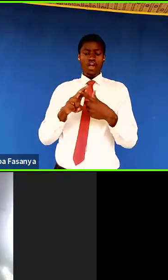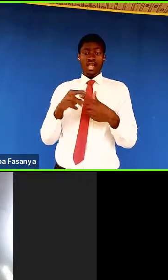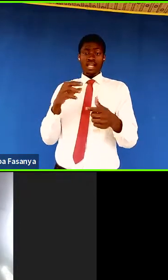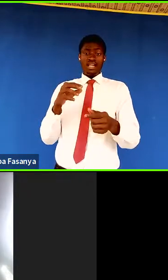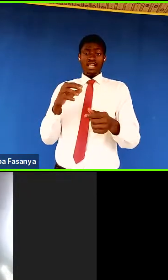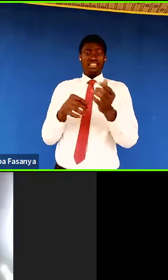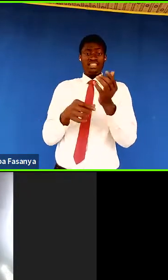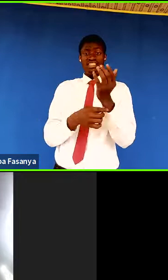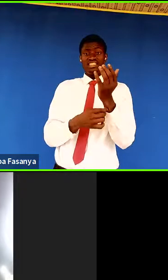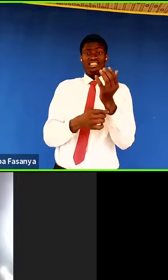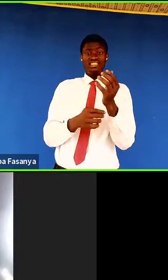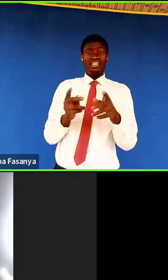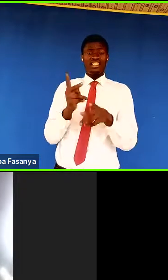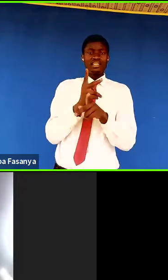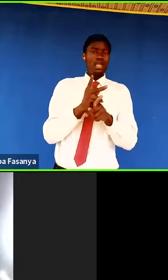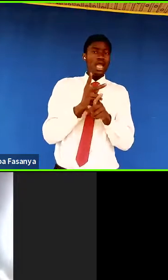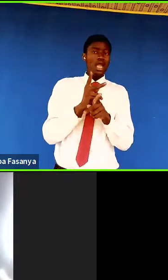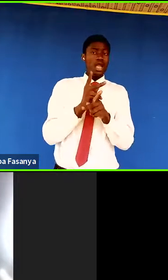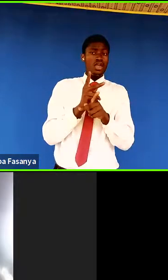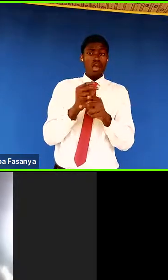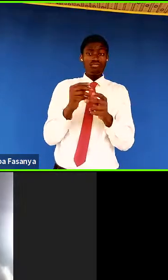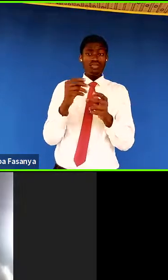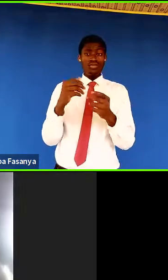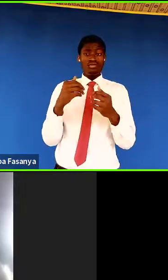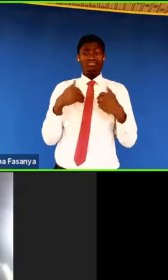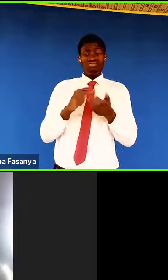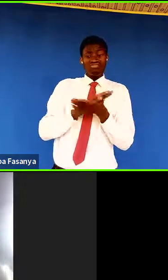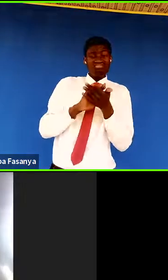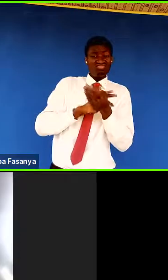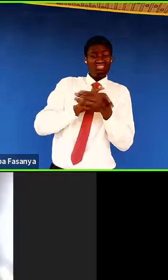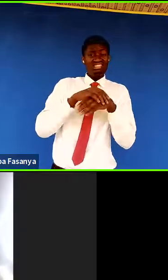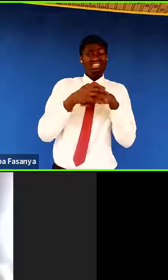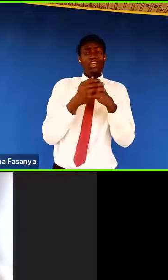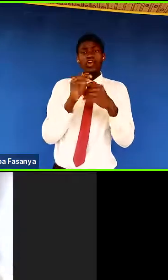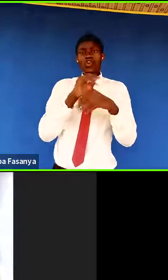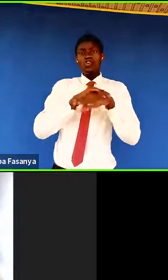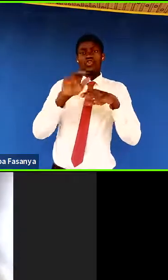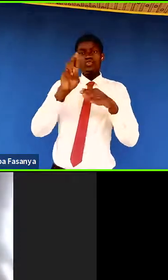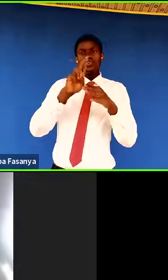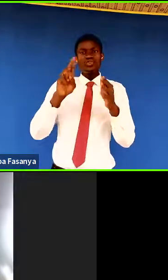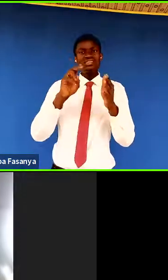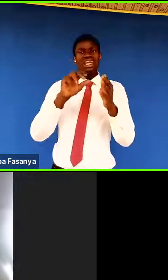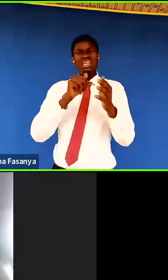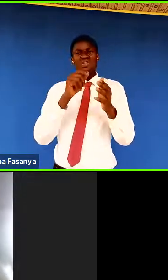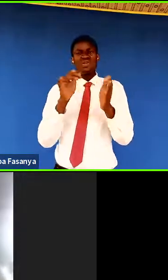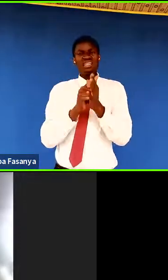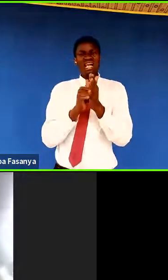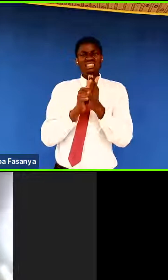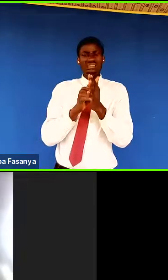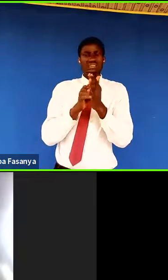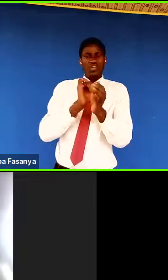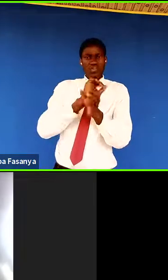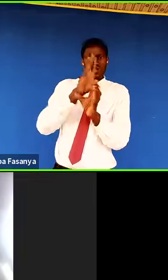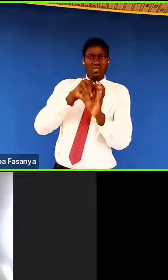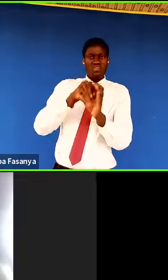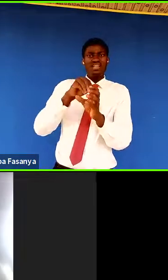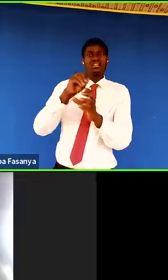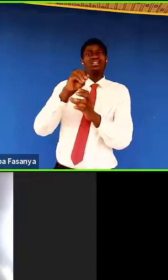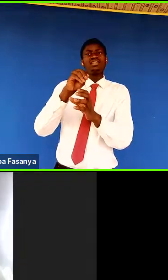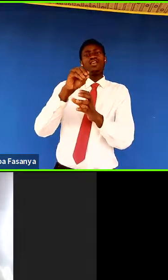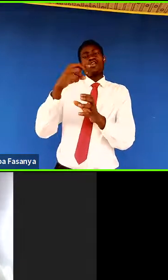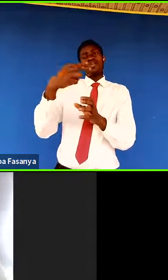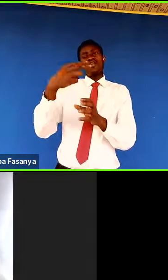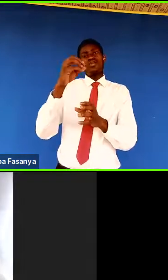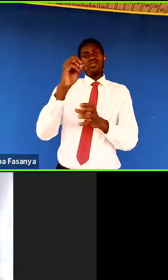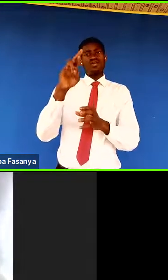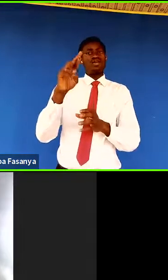don't use products that contain hormones like estrogen and progesterone. That should be avoided when you're trying to get pregnant.